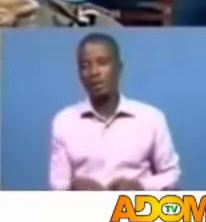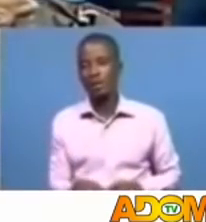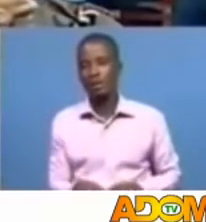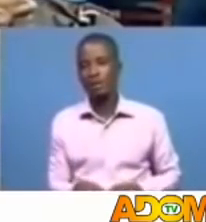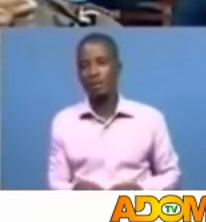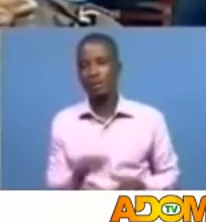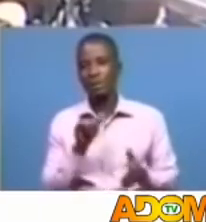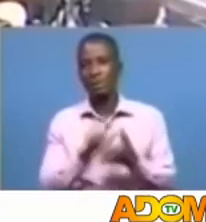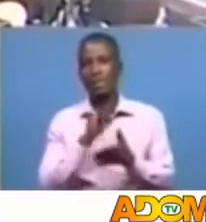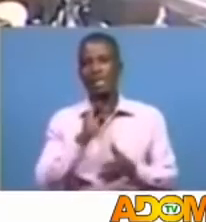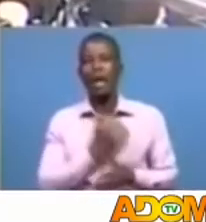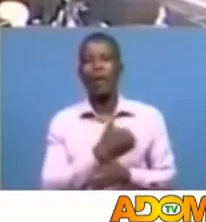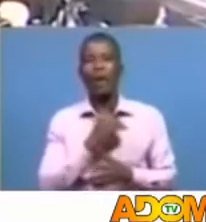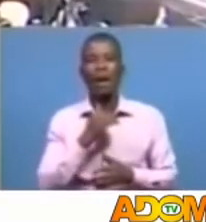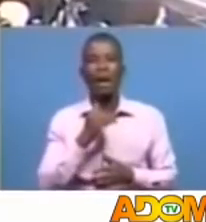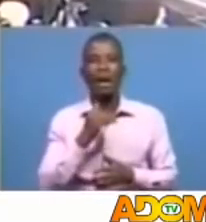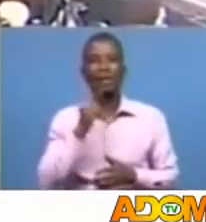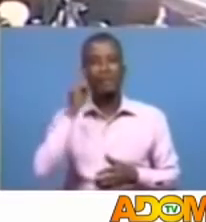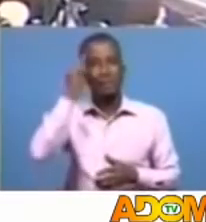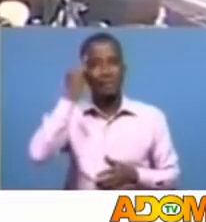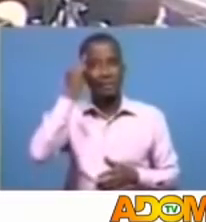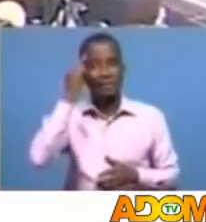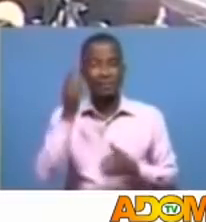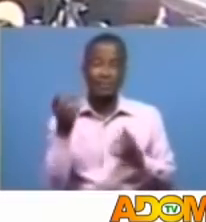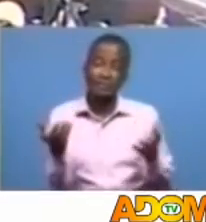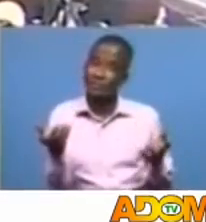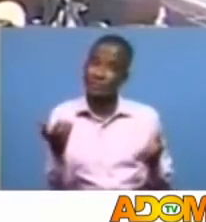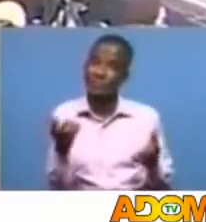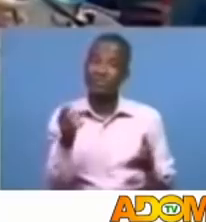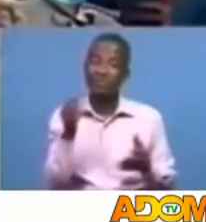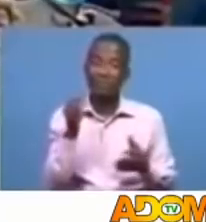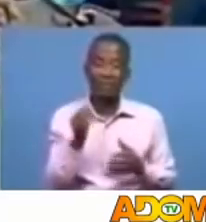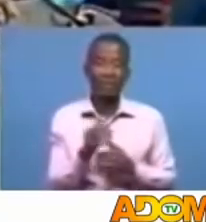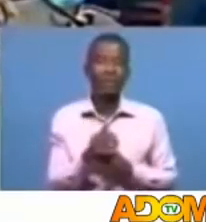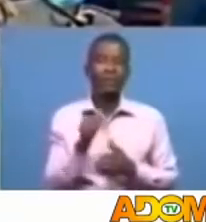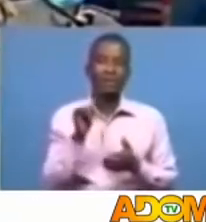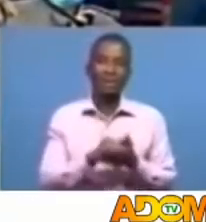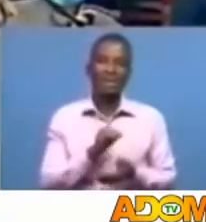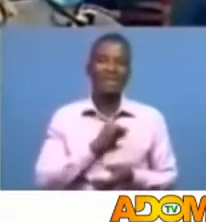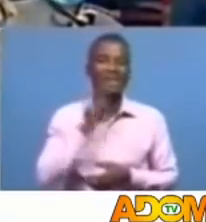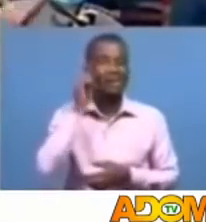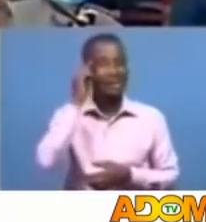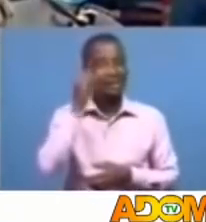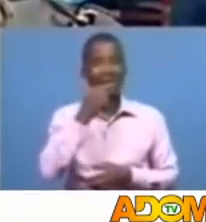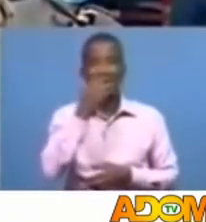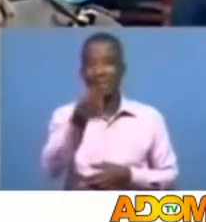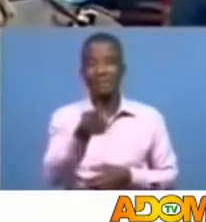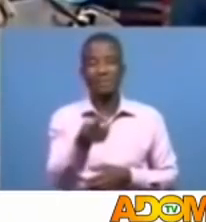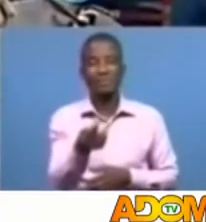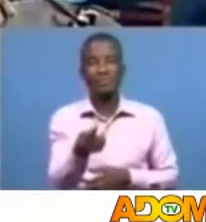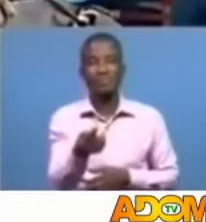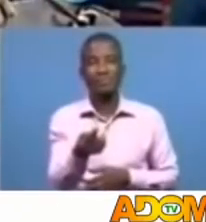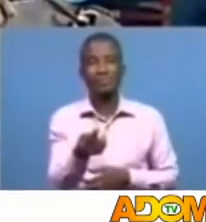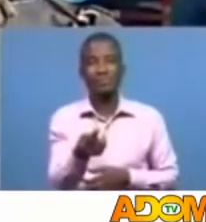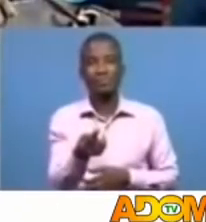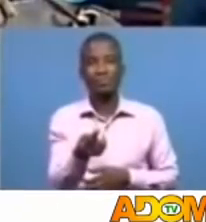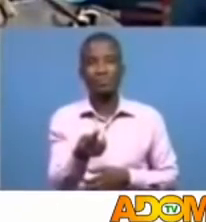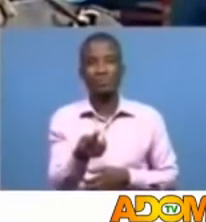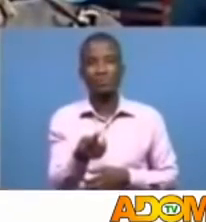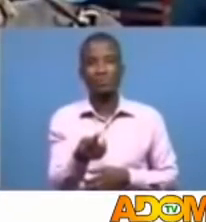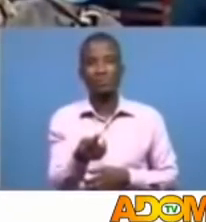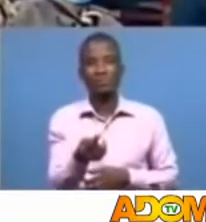view. Yes, but my lord, and that was the other point I was going to make, respectfully,